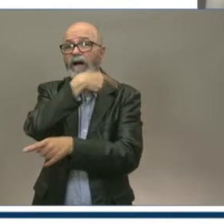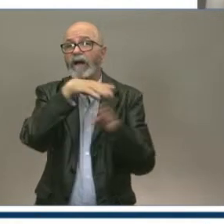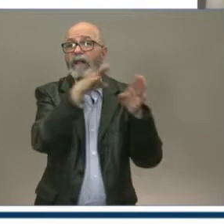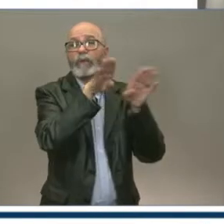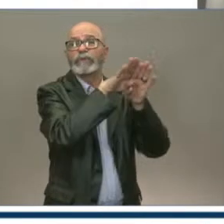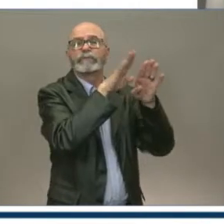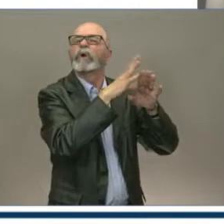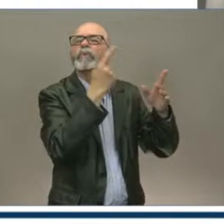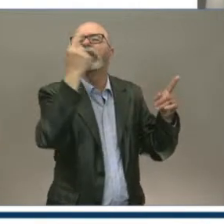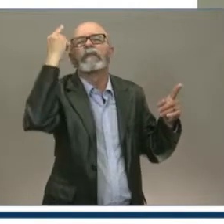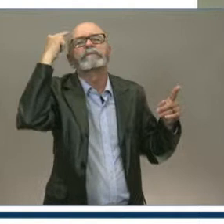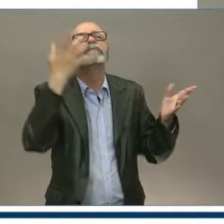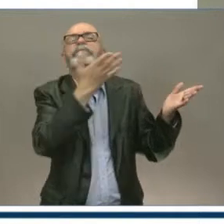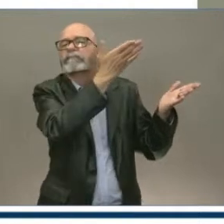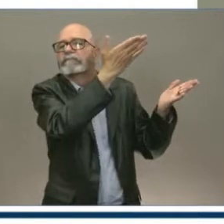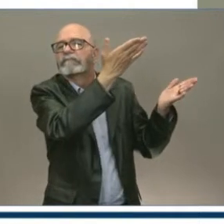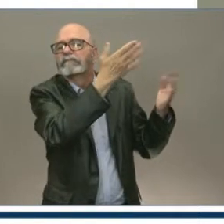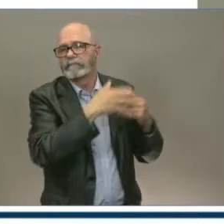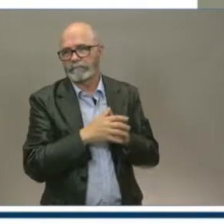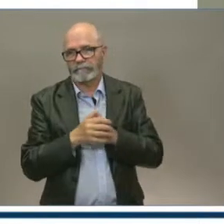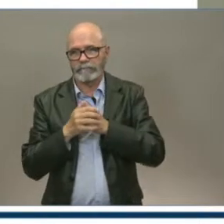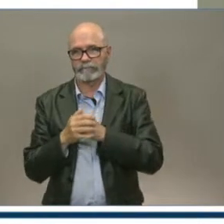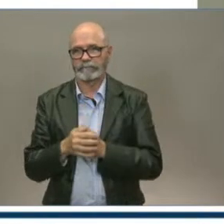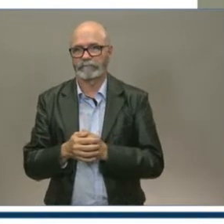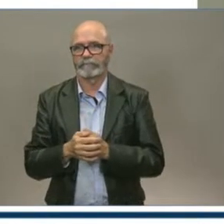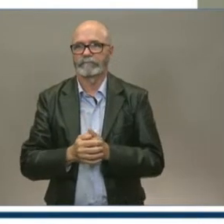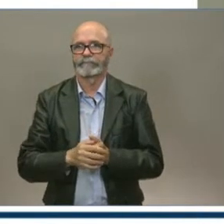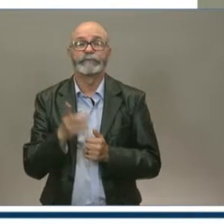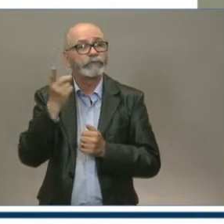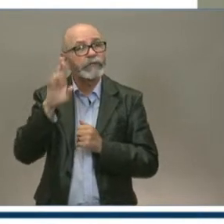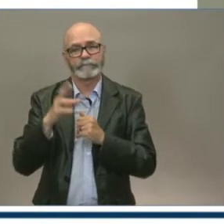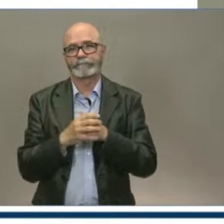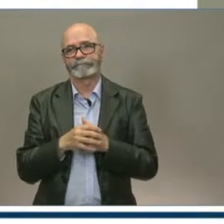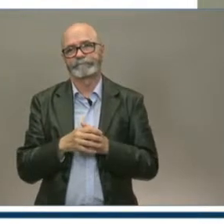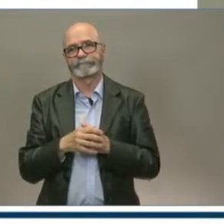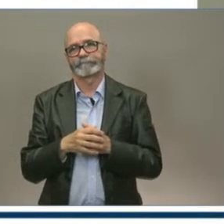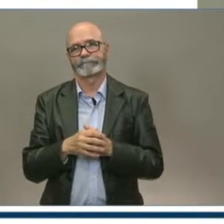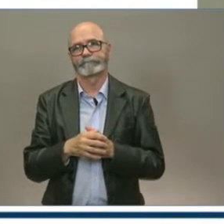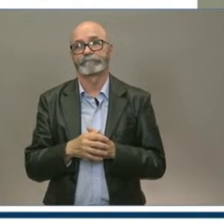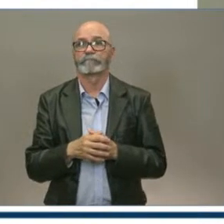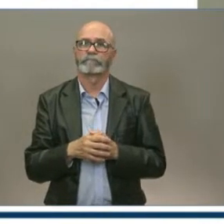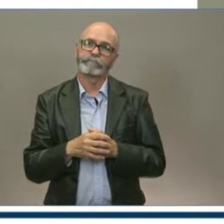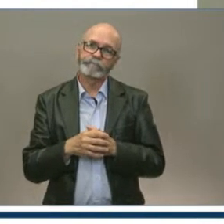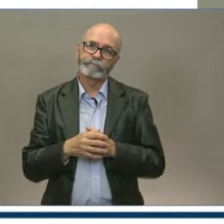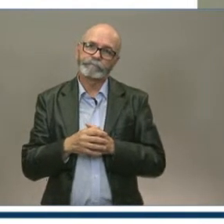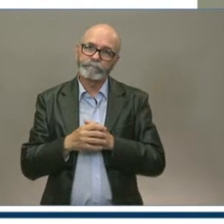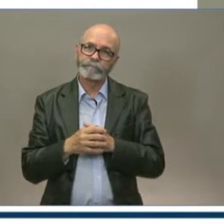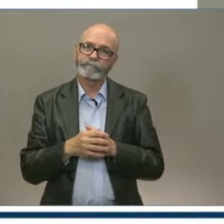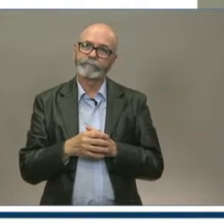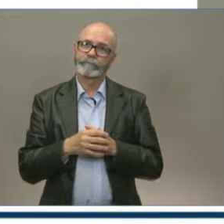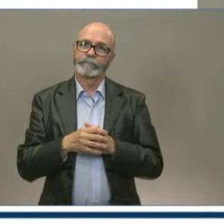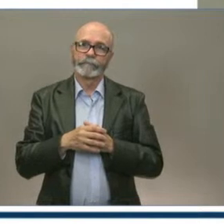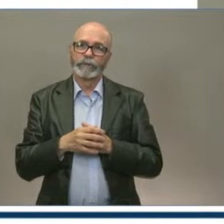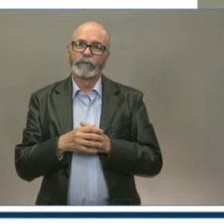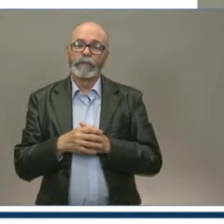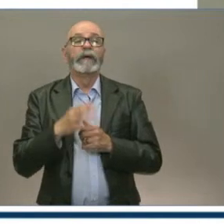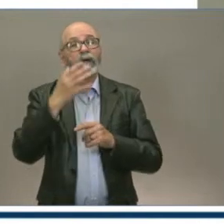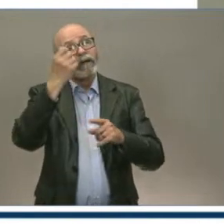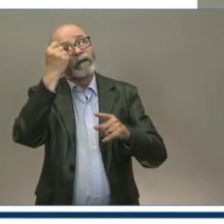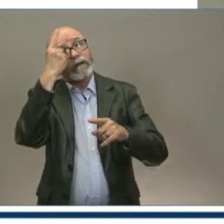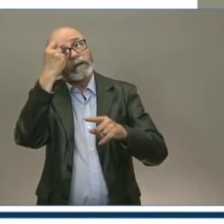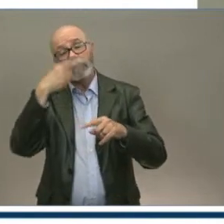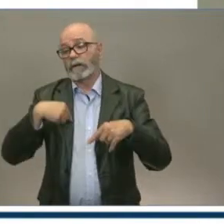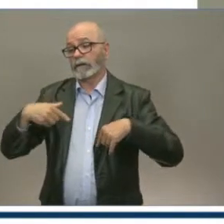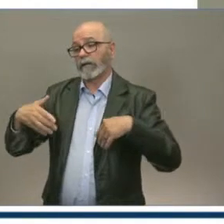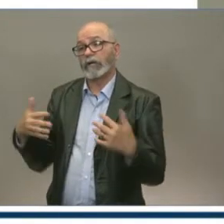So a couple of things. I mean, I recognize that we're in a very privileged place, but that privileged place has only come because of the hard